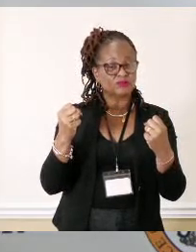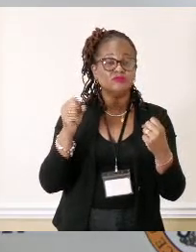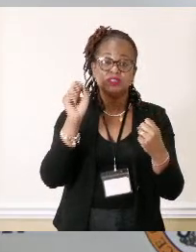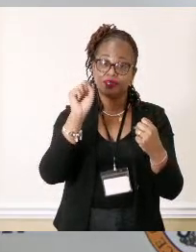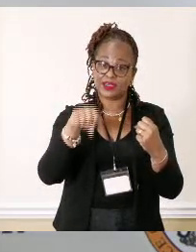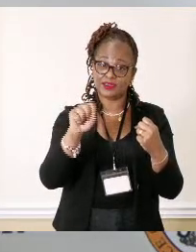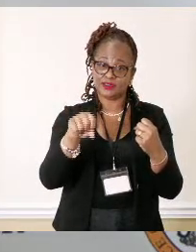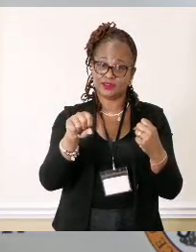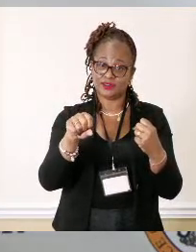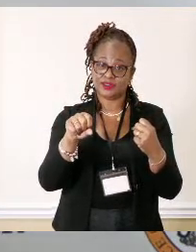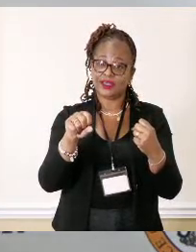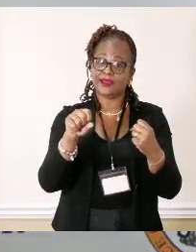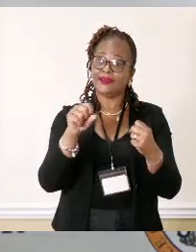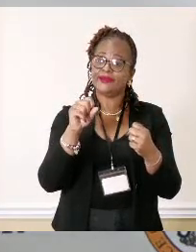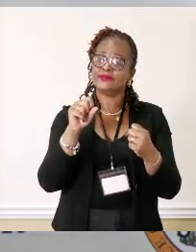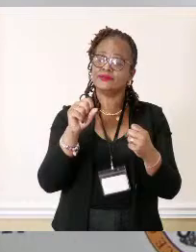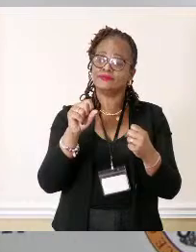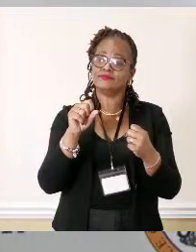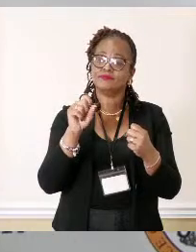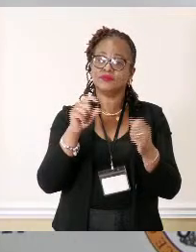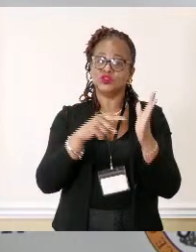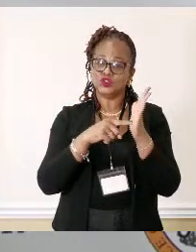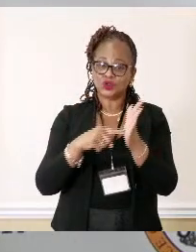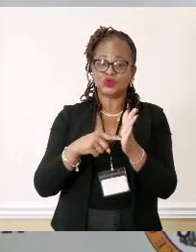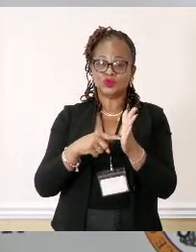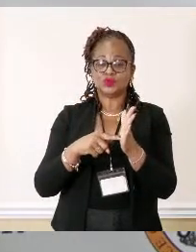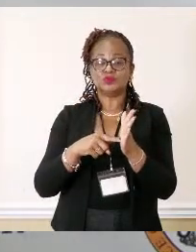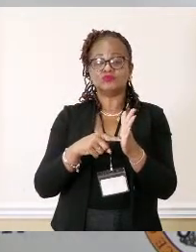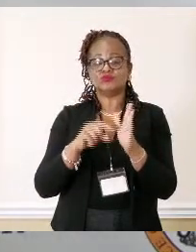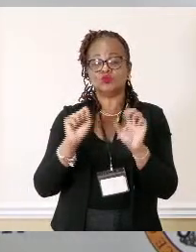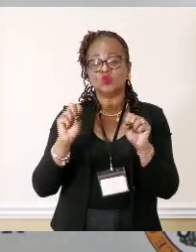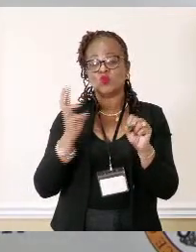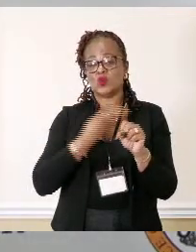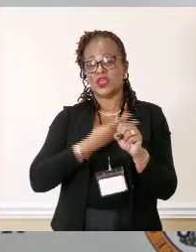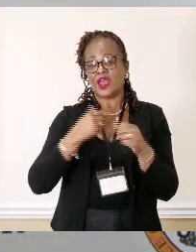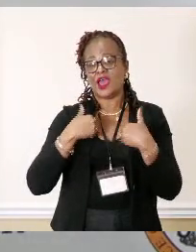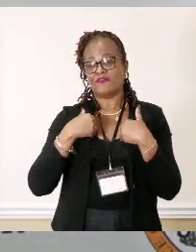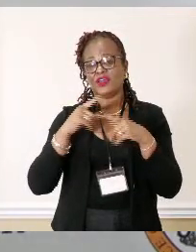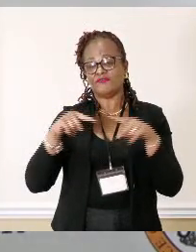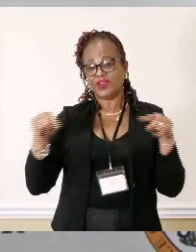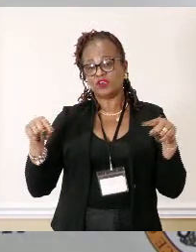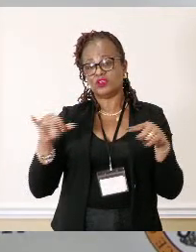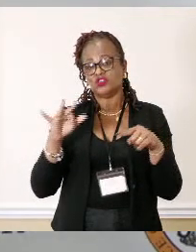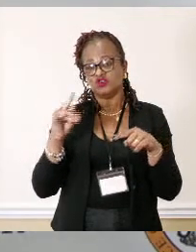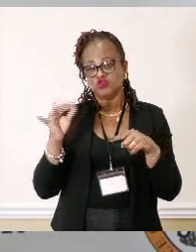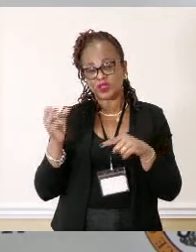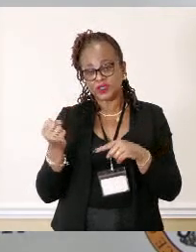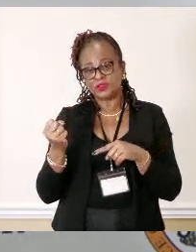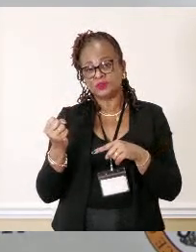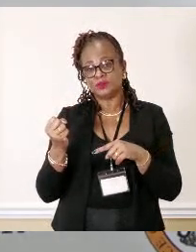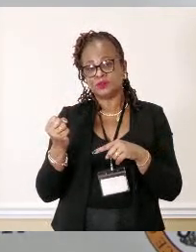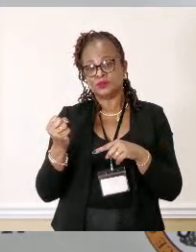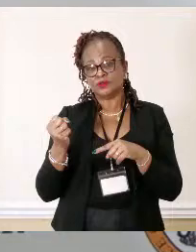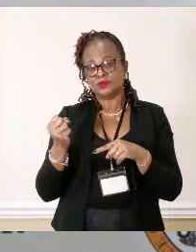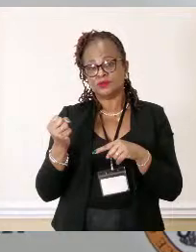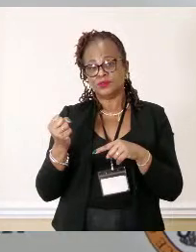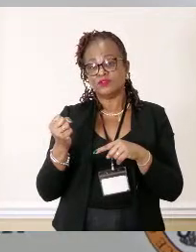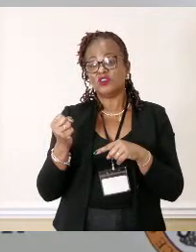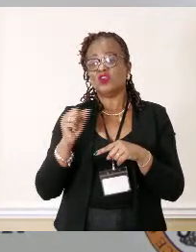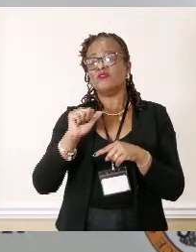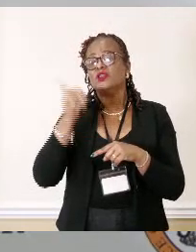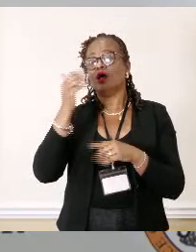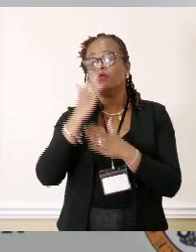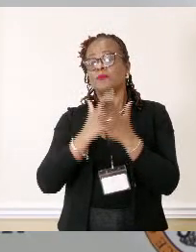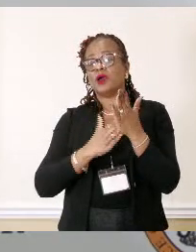Yes, it indicates that. And if you need more information, I would ask Dr. Martin. If you have another part of that